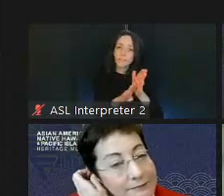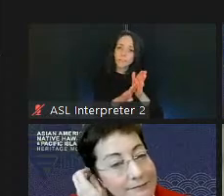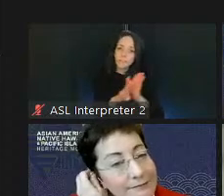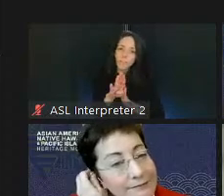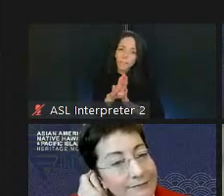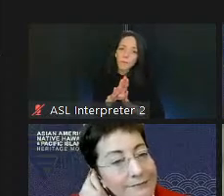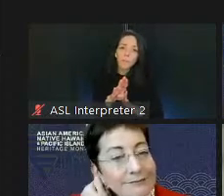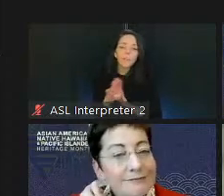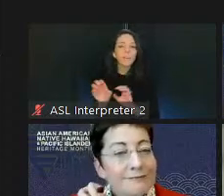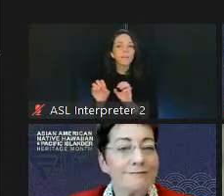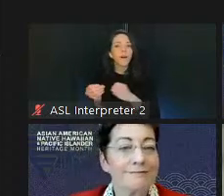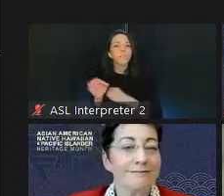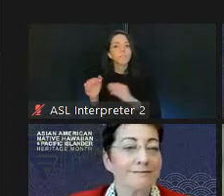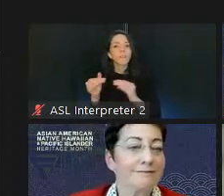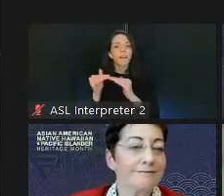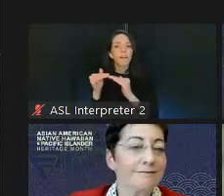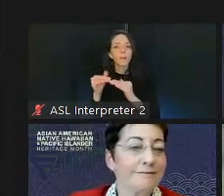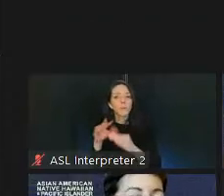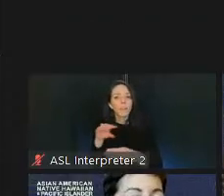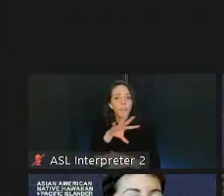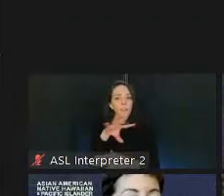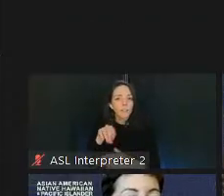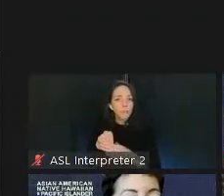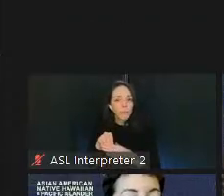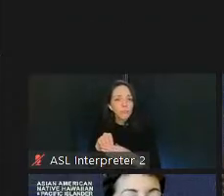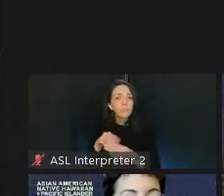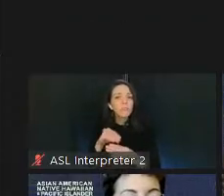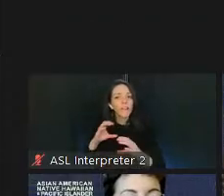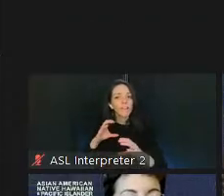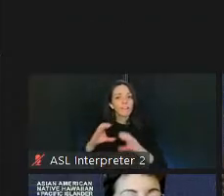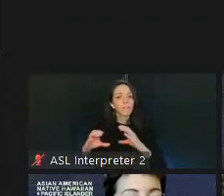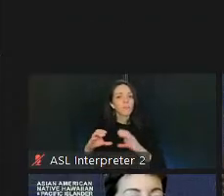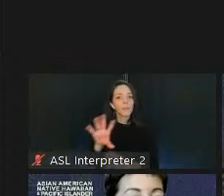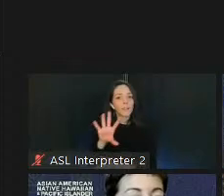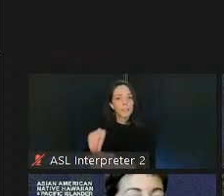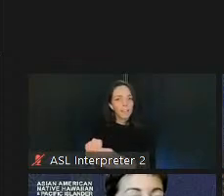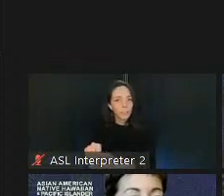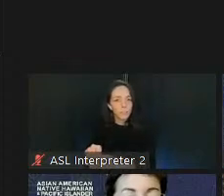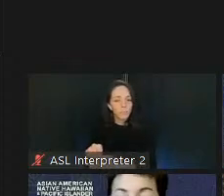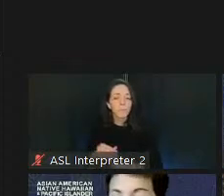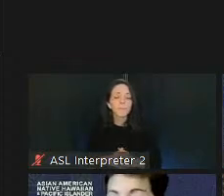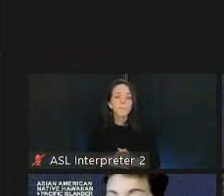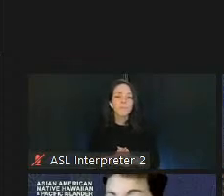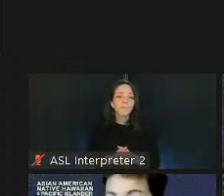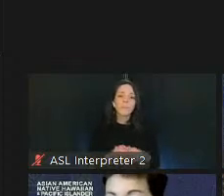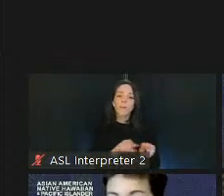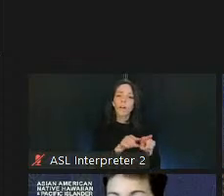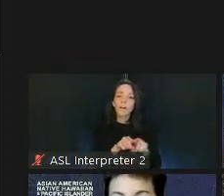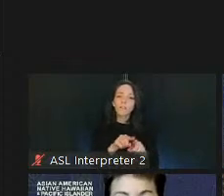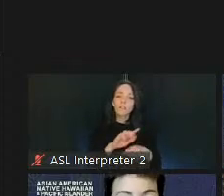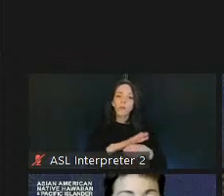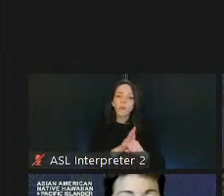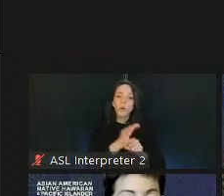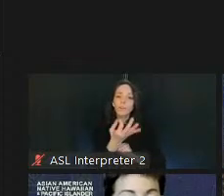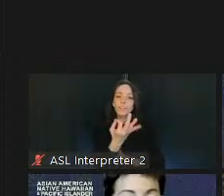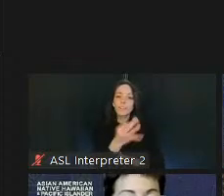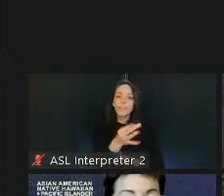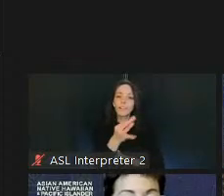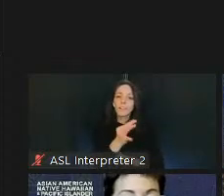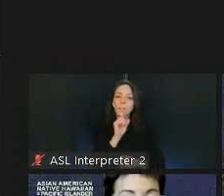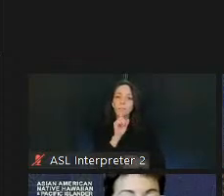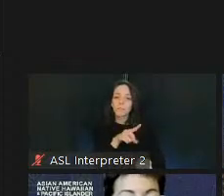the Office of Equity and Inclusion and Community Engagement, and COVID-19 response and